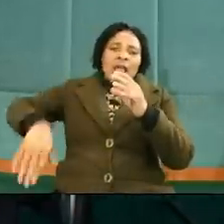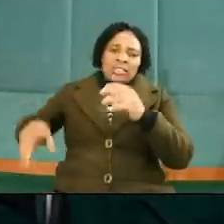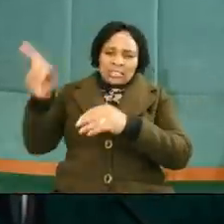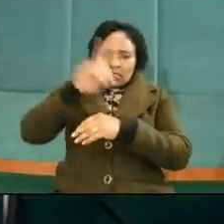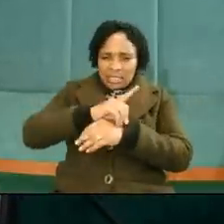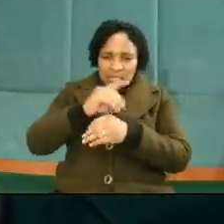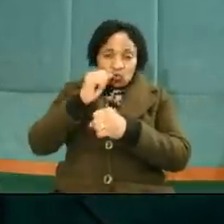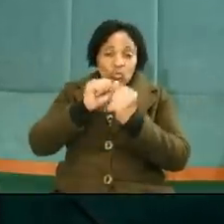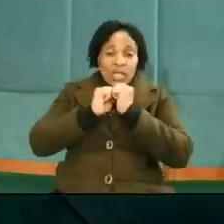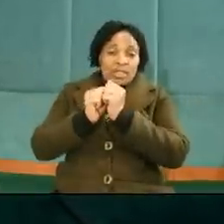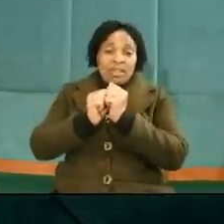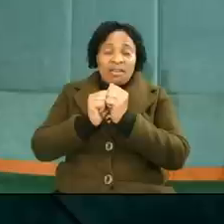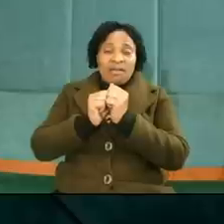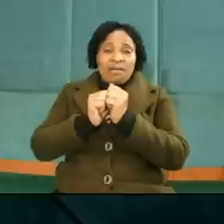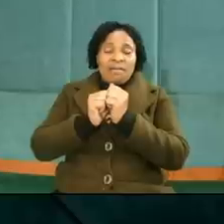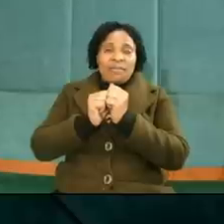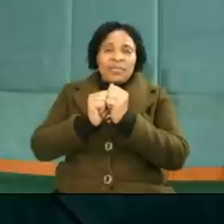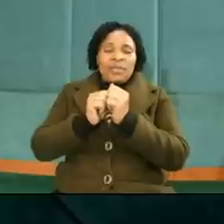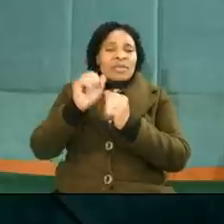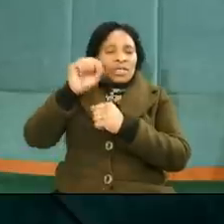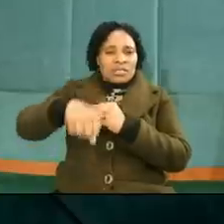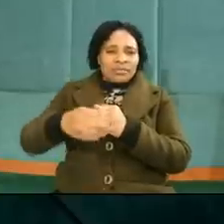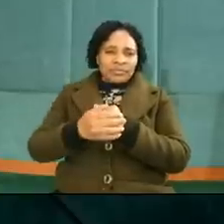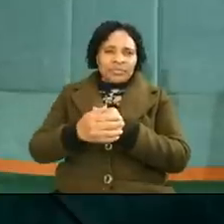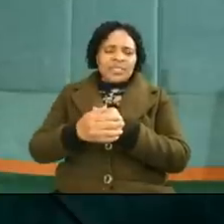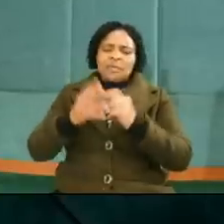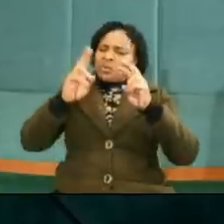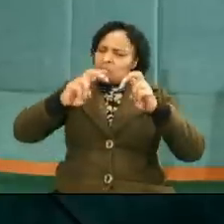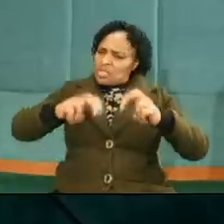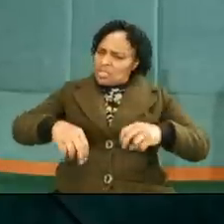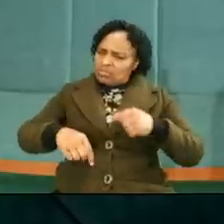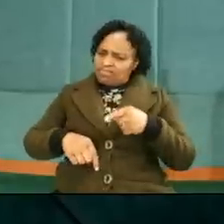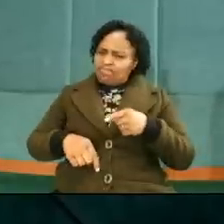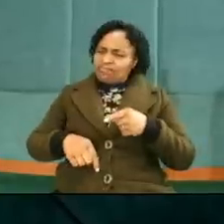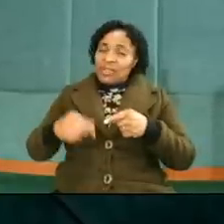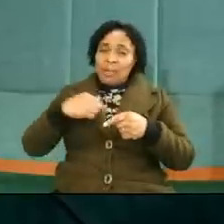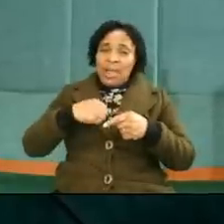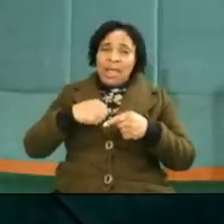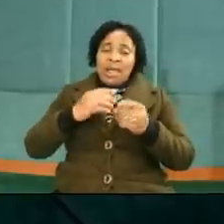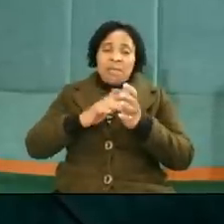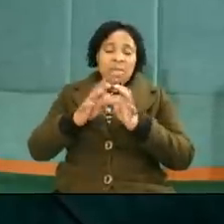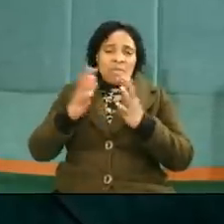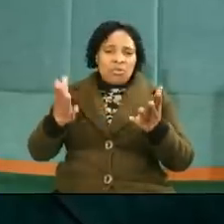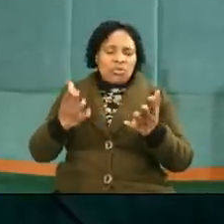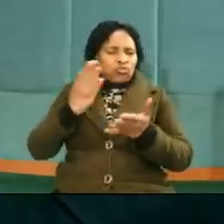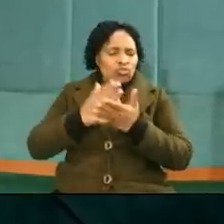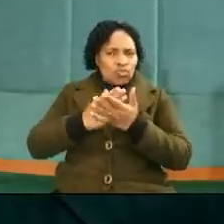Is the church with me? Yes? Yes. So when I was researching for my book, Is God Still